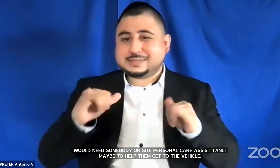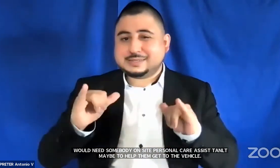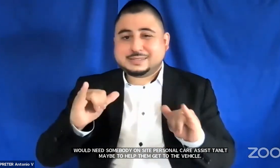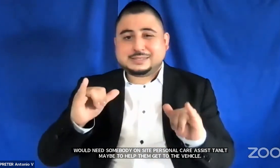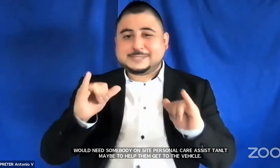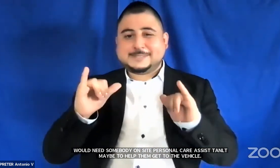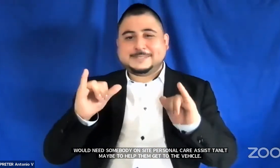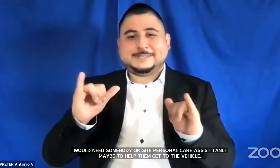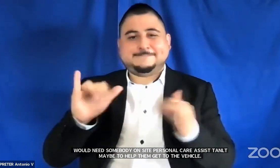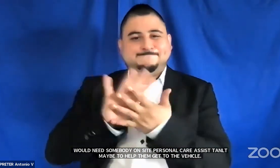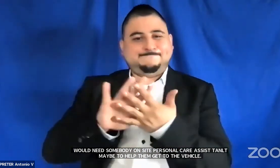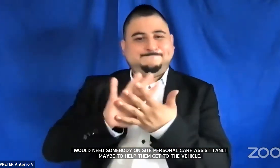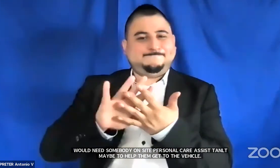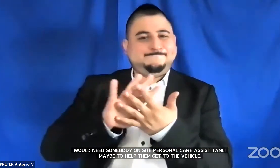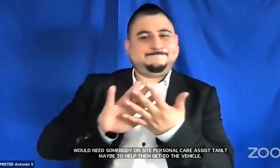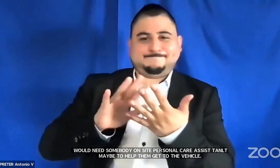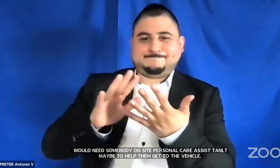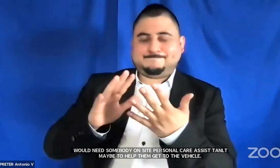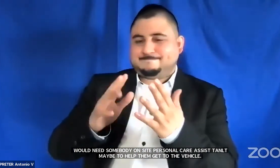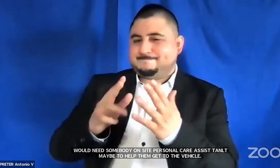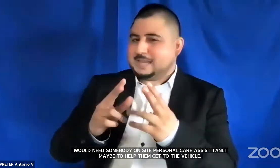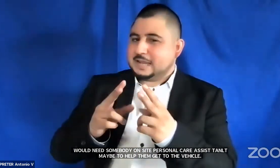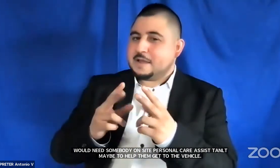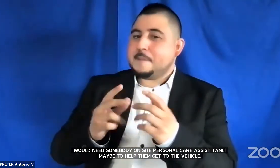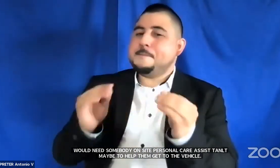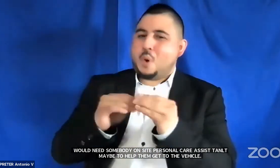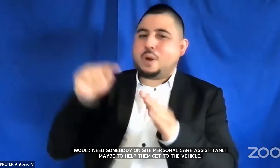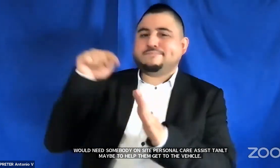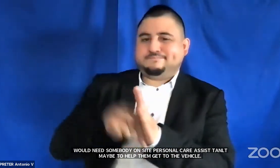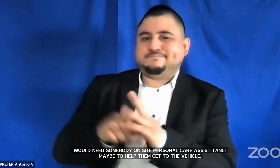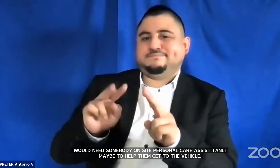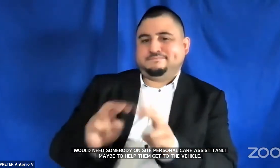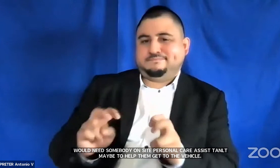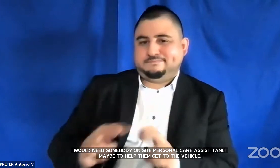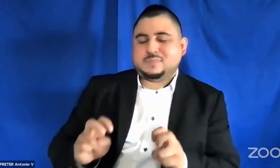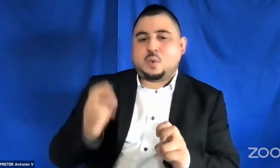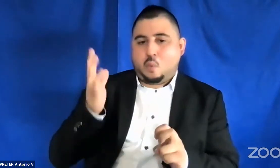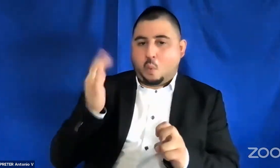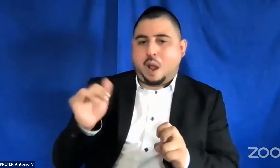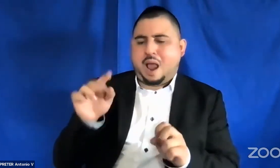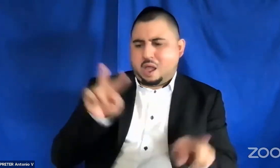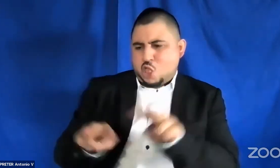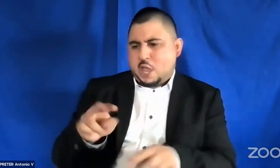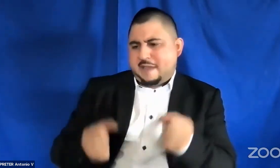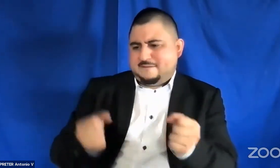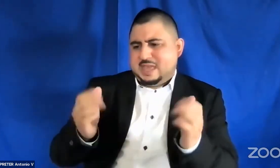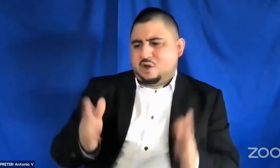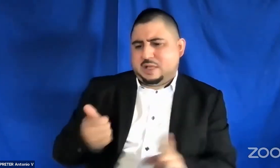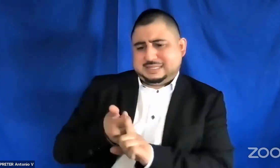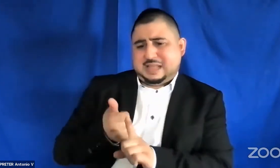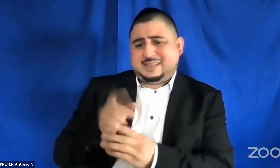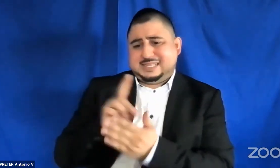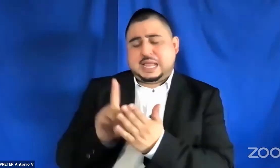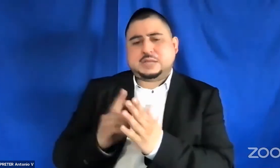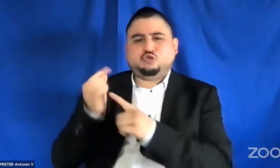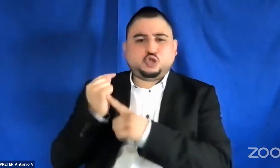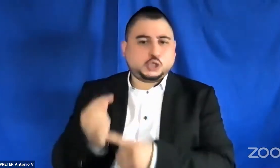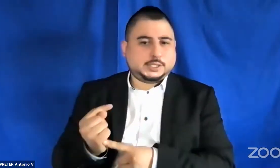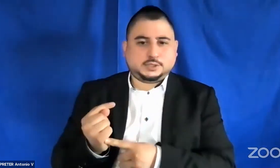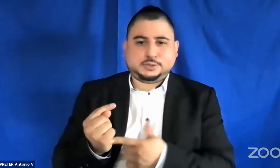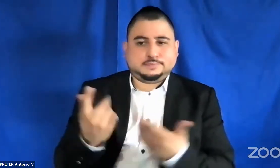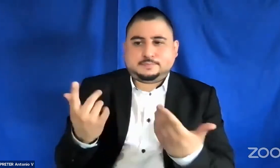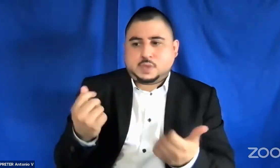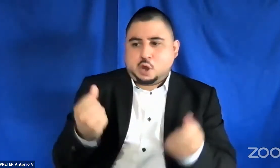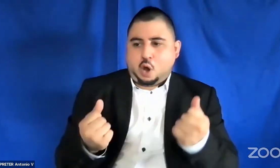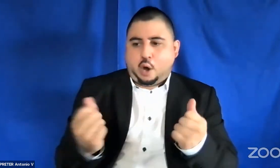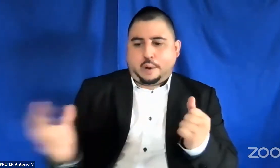to be pointed out. That's going to be an even greater consideration, because right now we're still looking at vehicles that are designed in the traditional way that cars